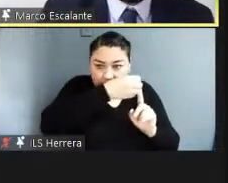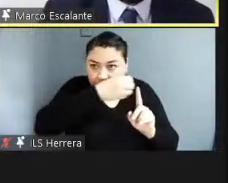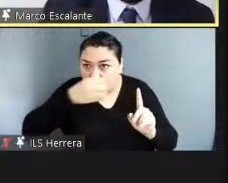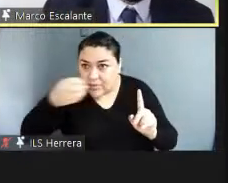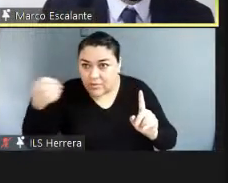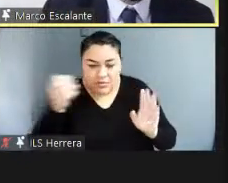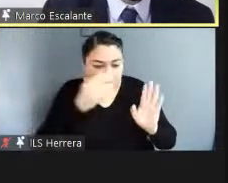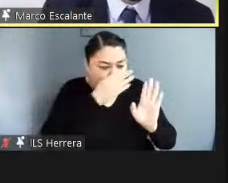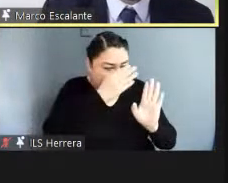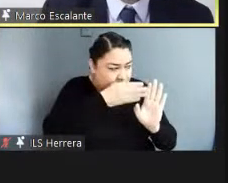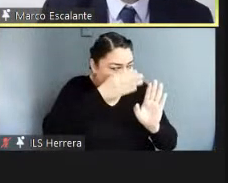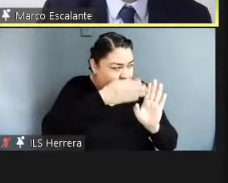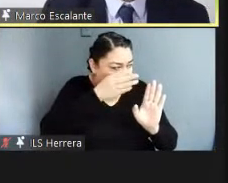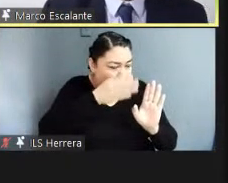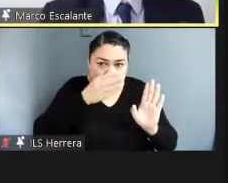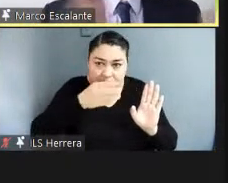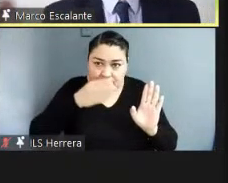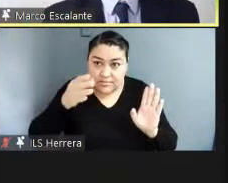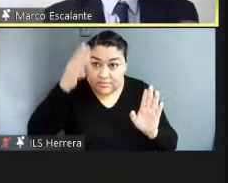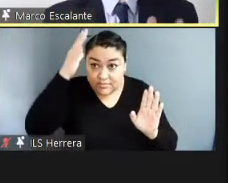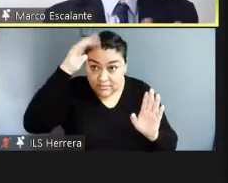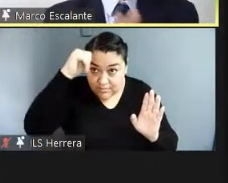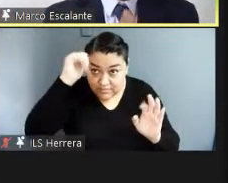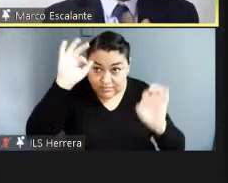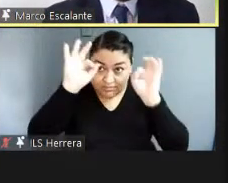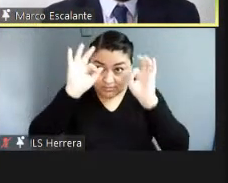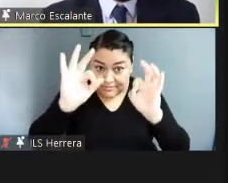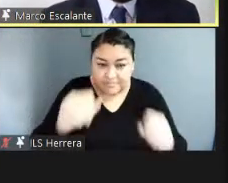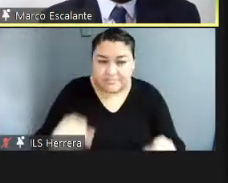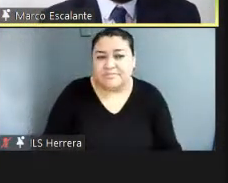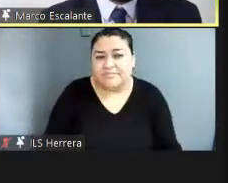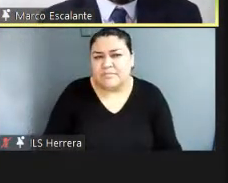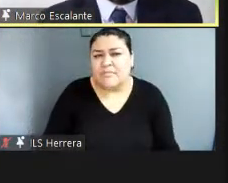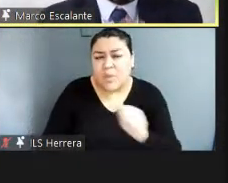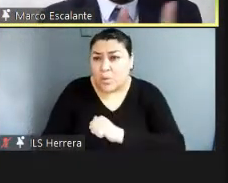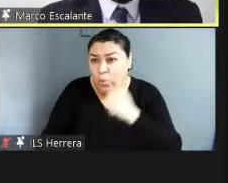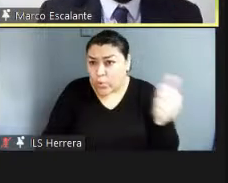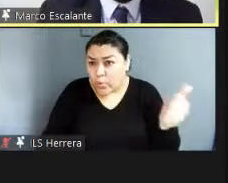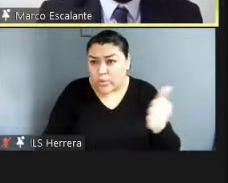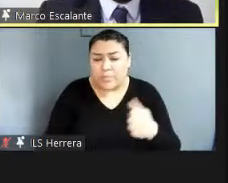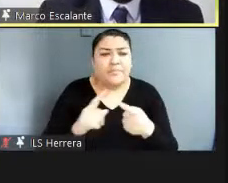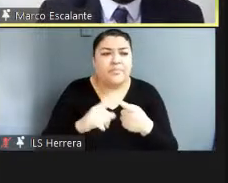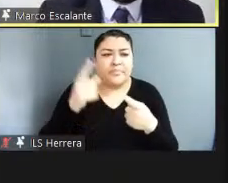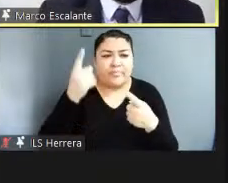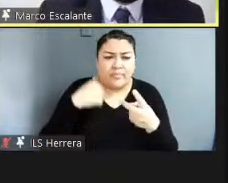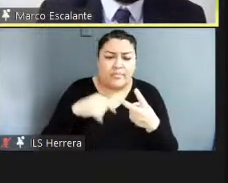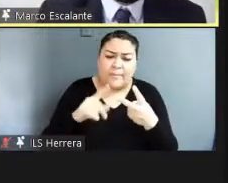the final outcome, but the process required to solve the problem.